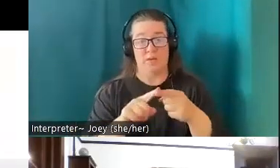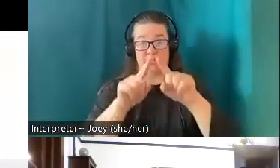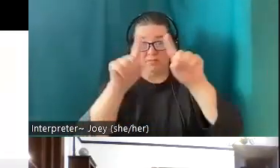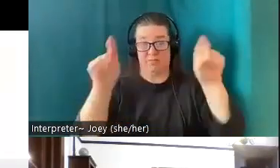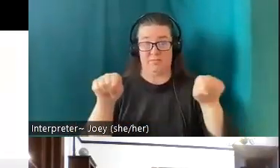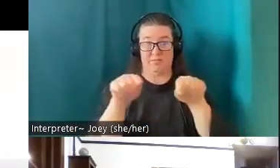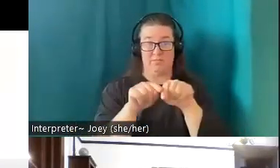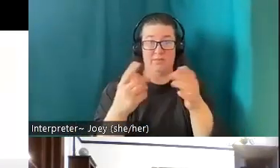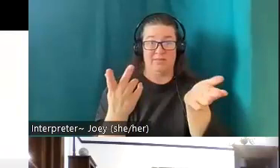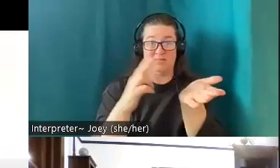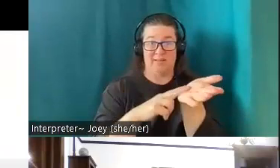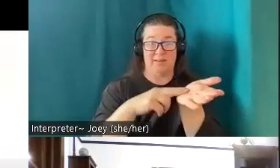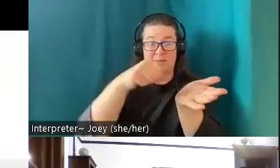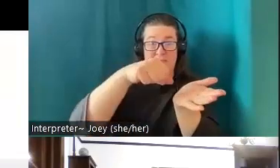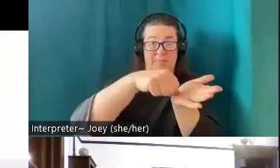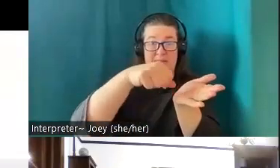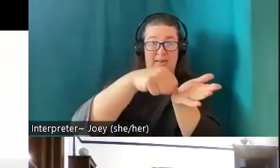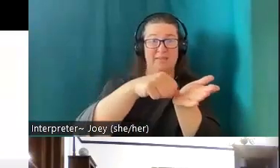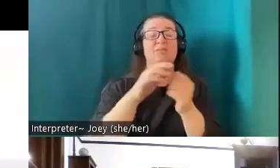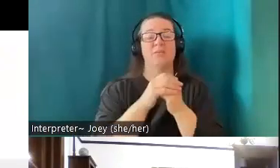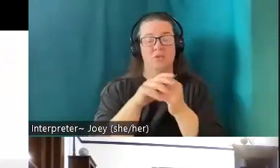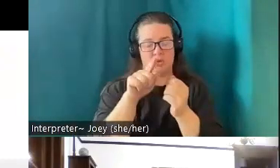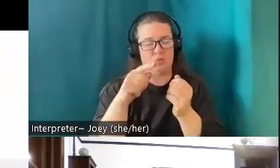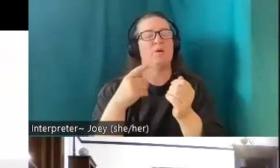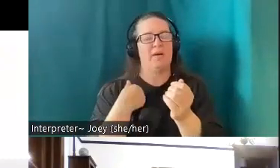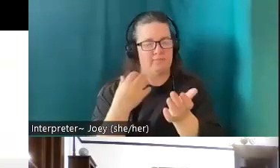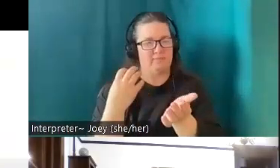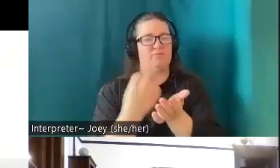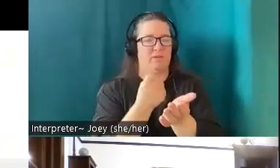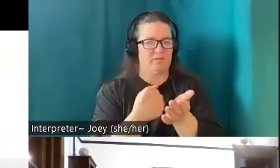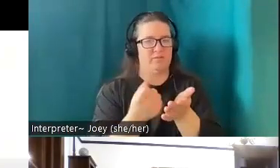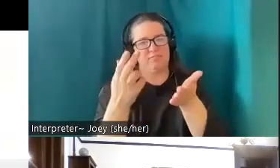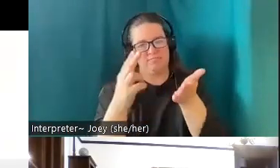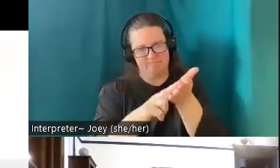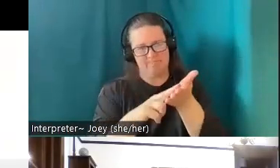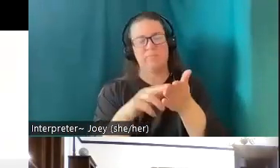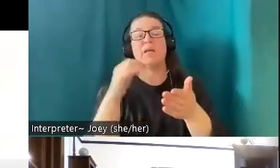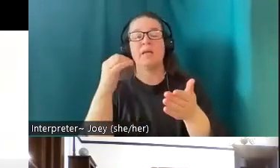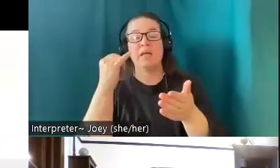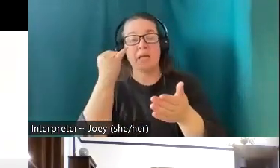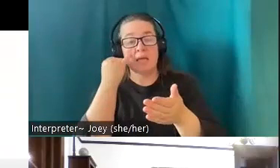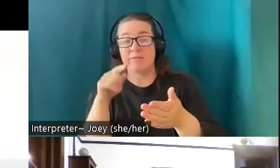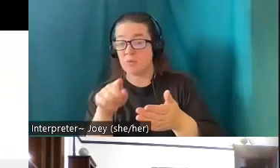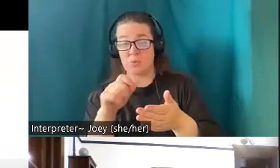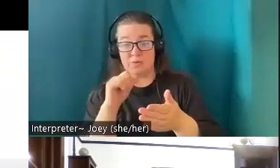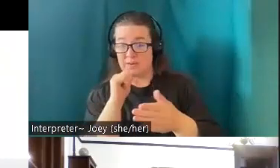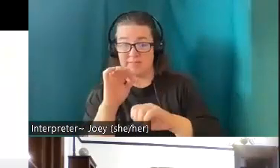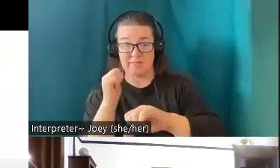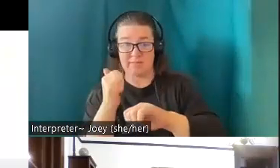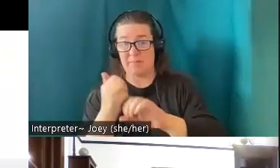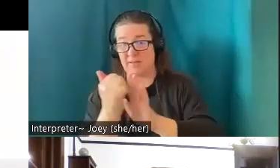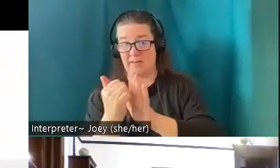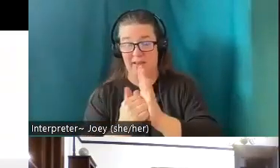have already applied for a grant through Arts Fund before, you can use your existing credentials. If not, you can follow the prompt below where it says sign